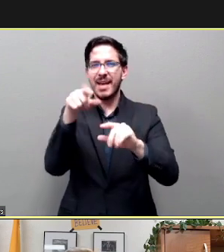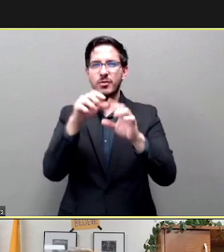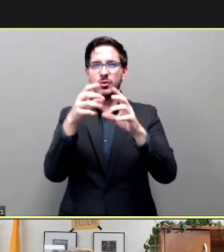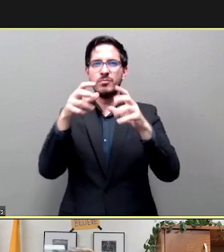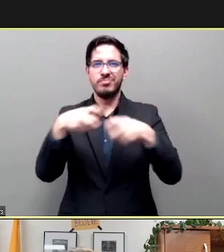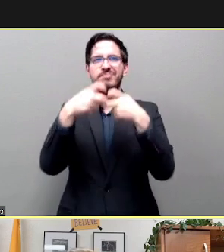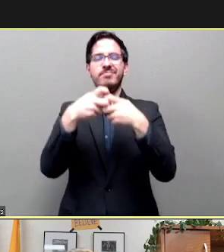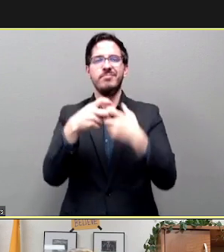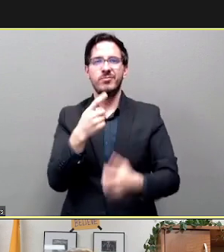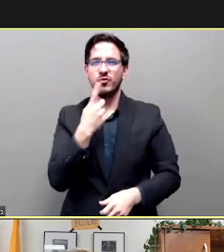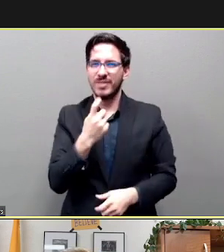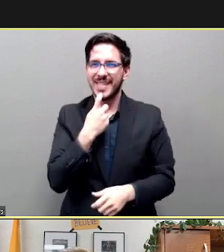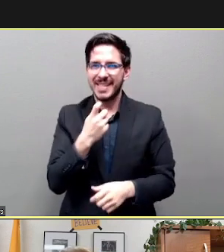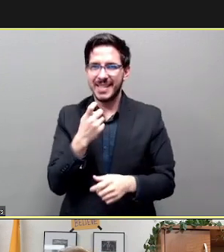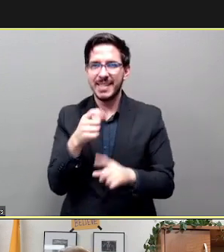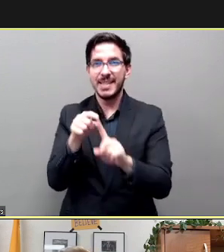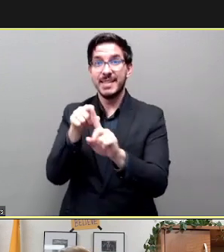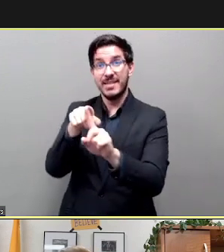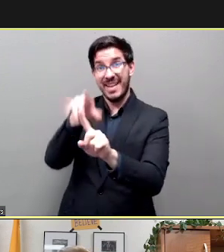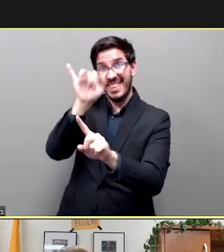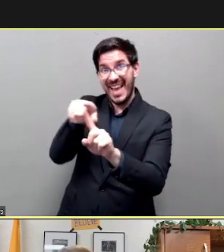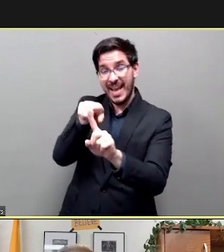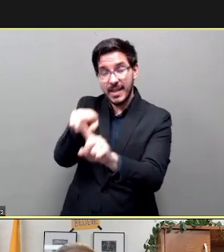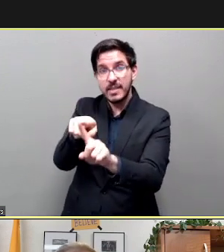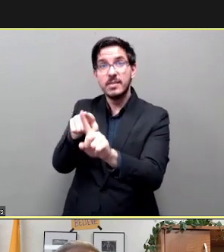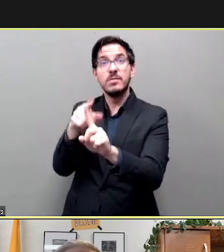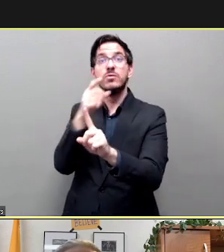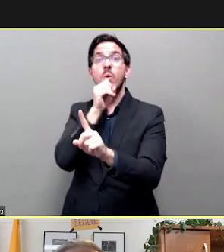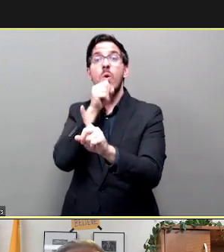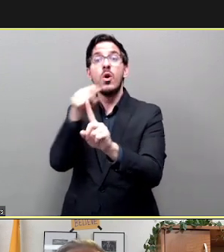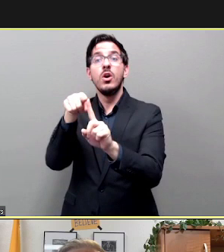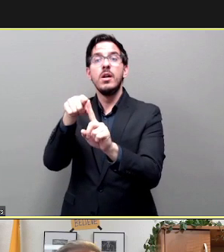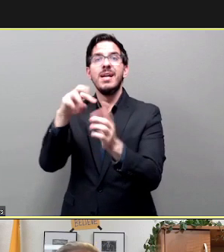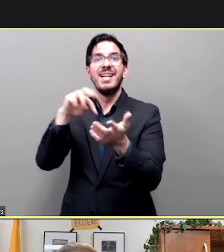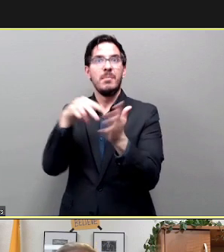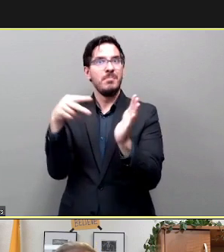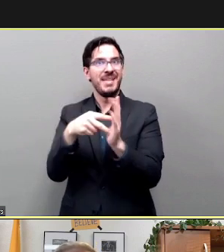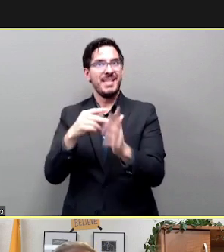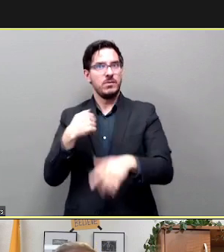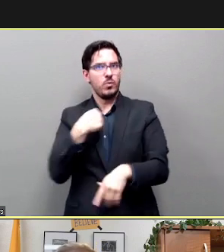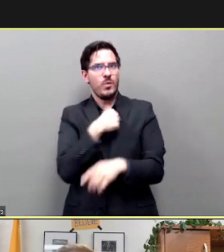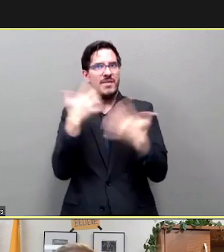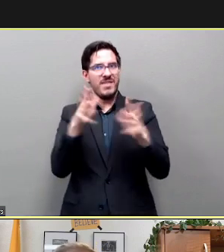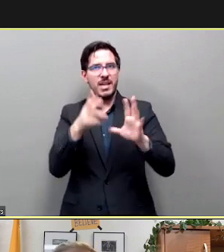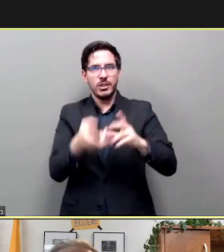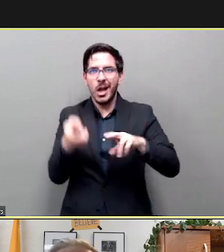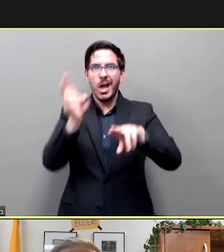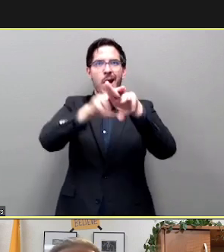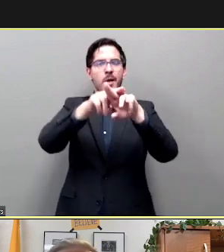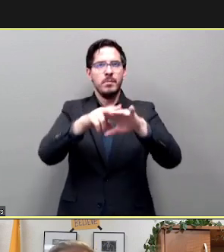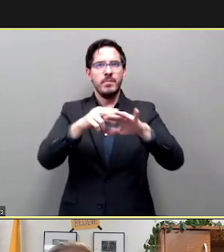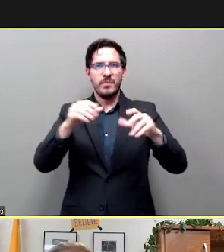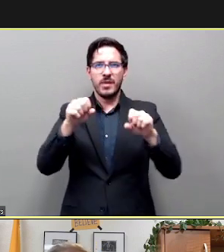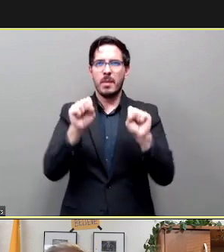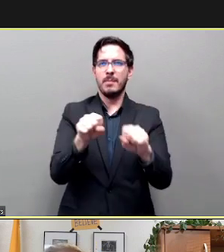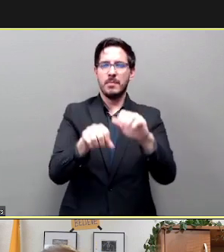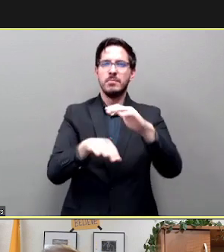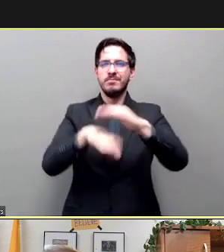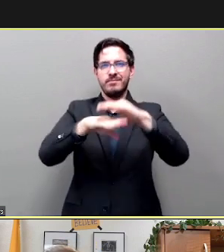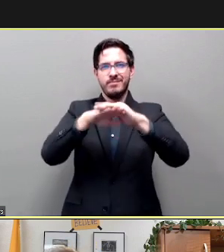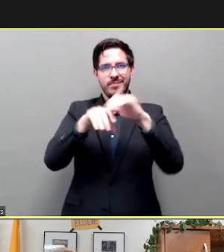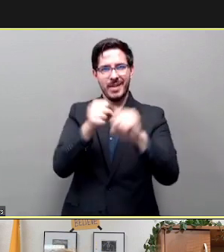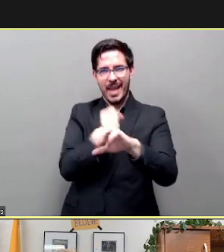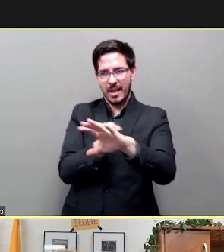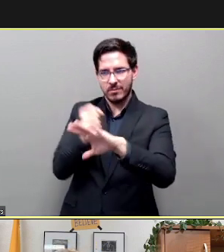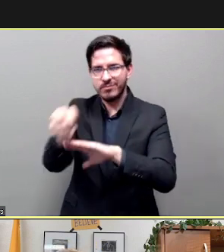more than we've used up more than half of our expanded capacity. Our normal capacity is at the 0